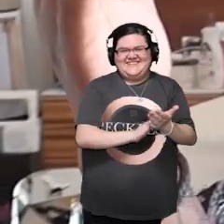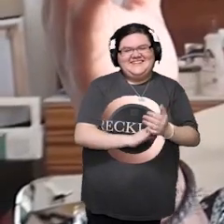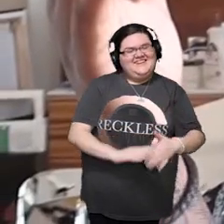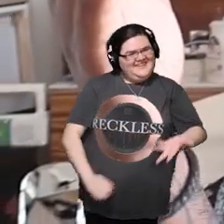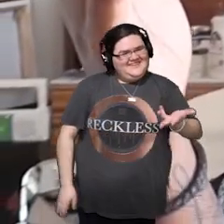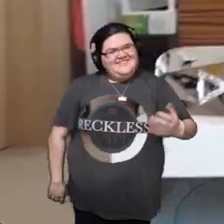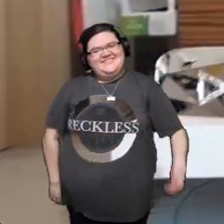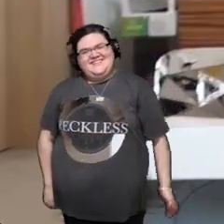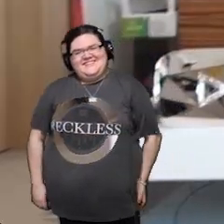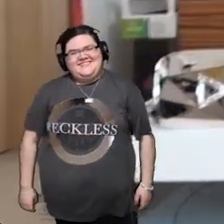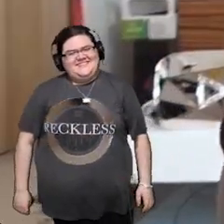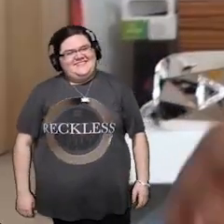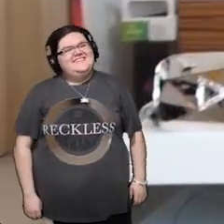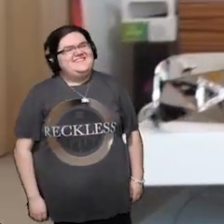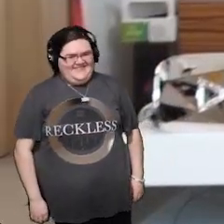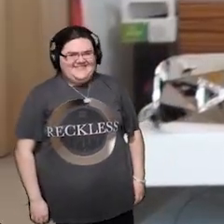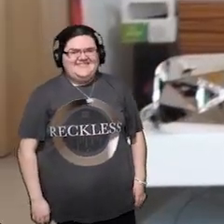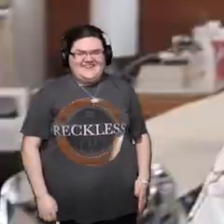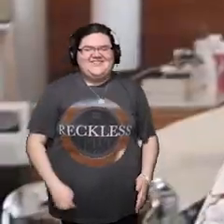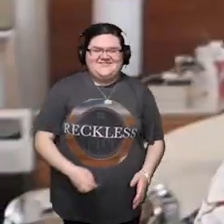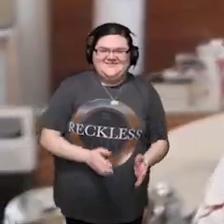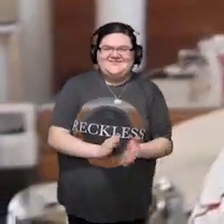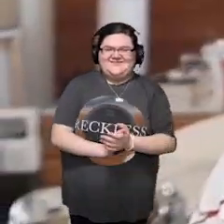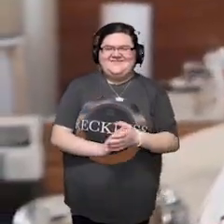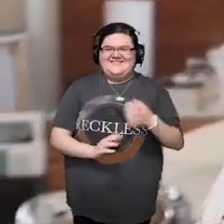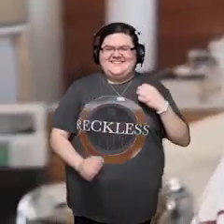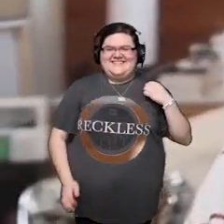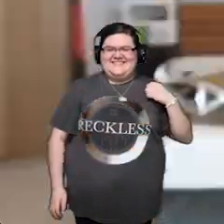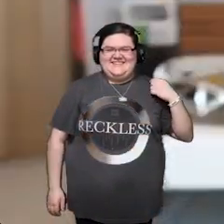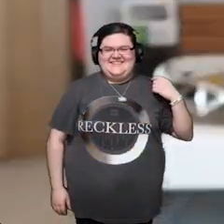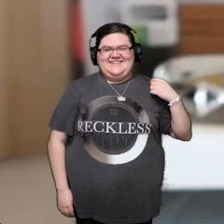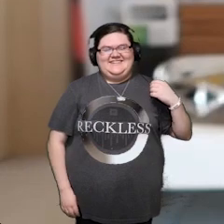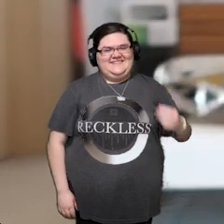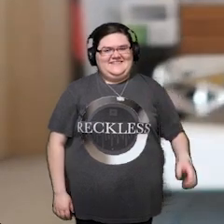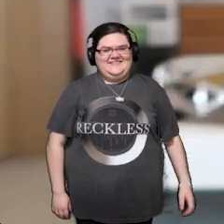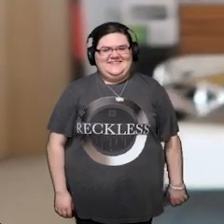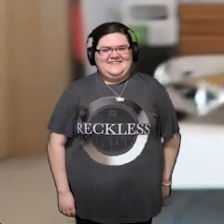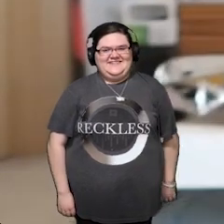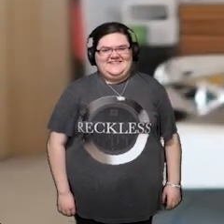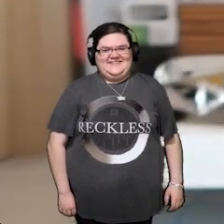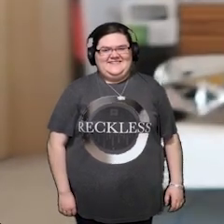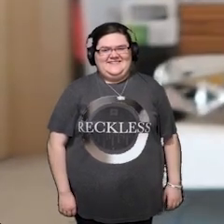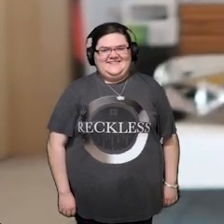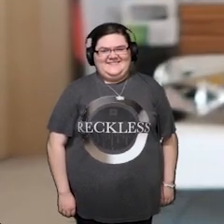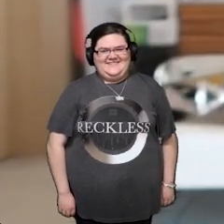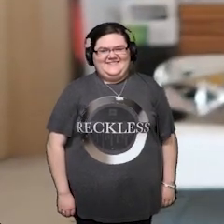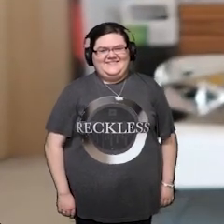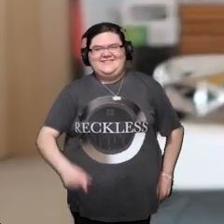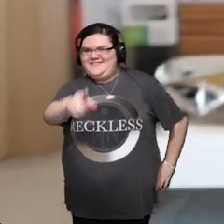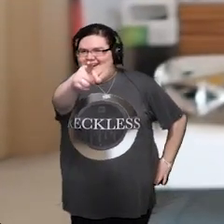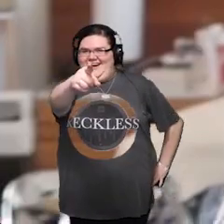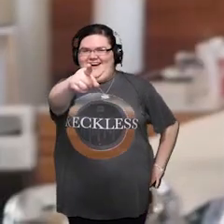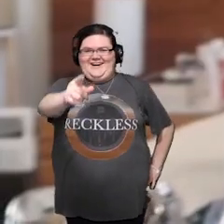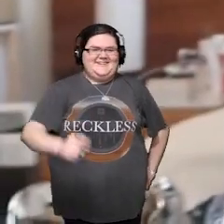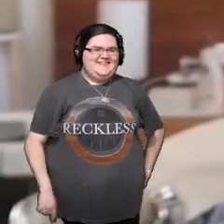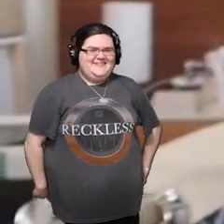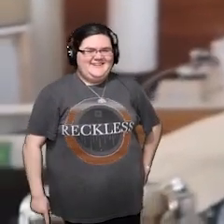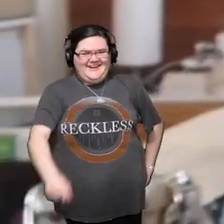Yeah, you know what? You're right. Yes, yep. My dad is 53 and he does watch my videos.